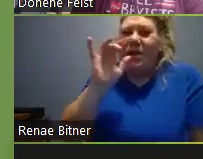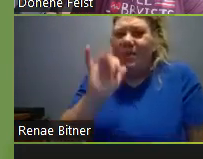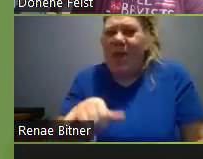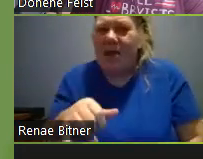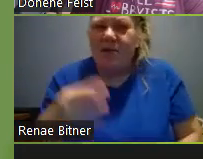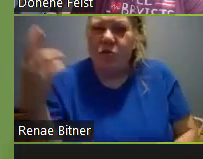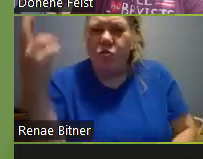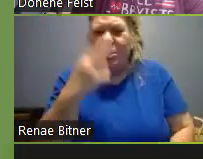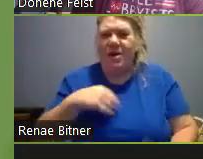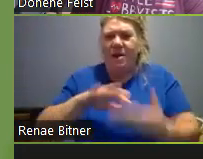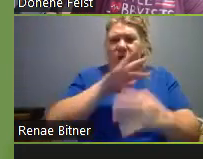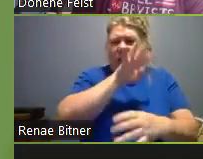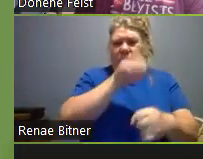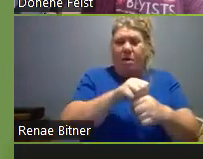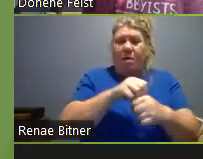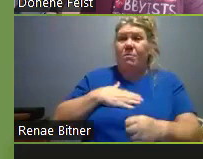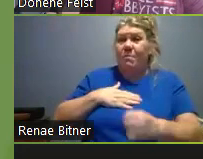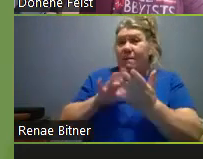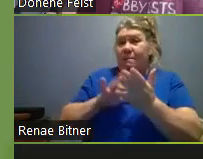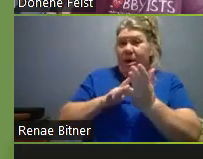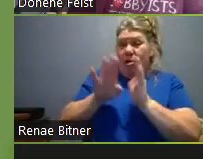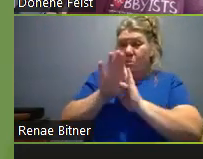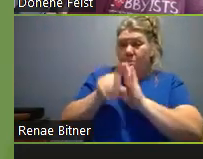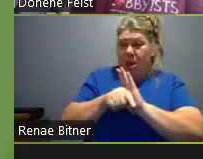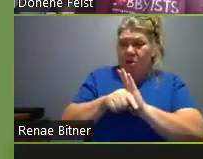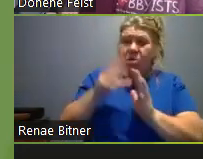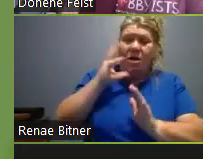my medical background, I was really